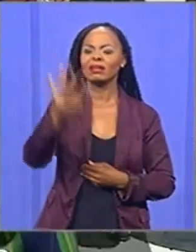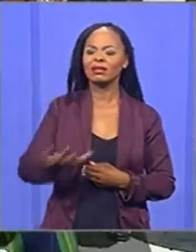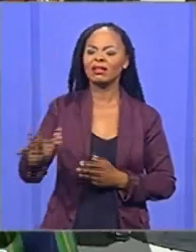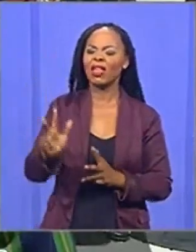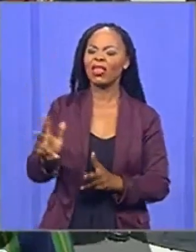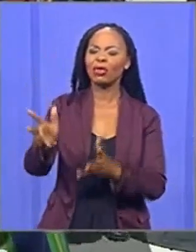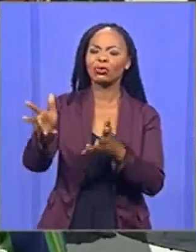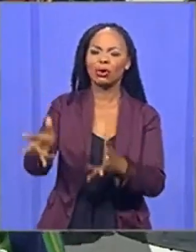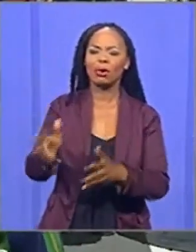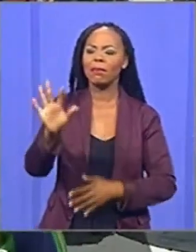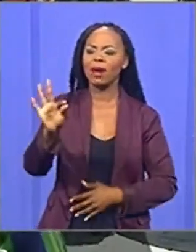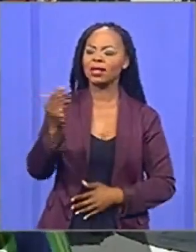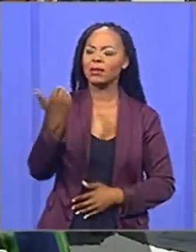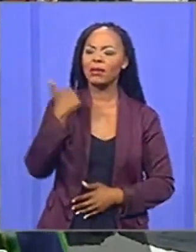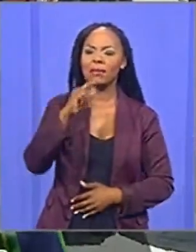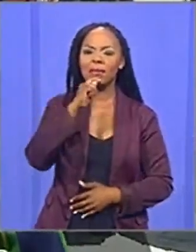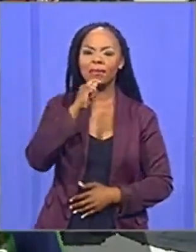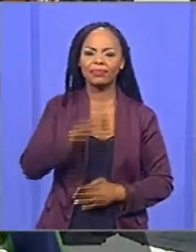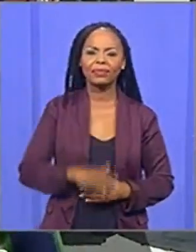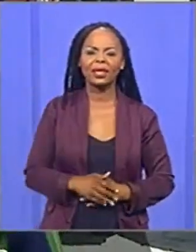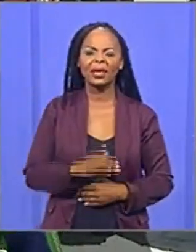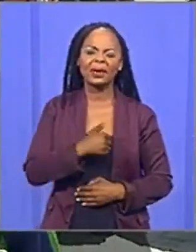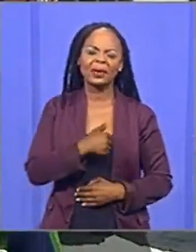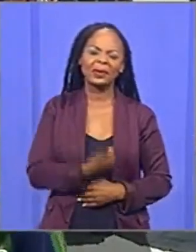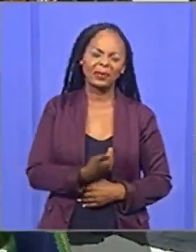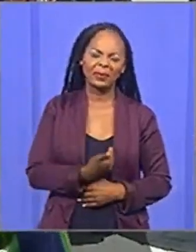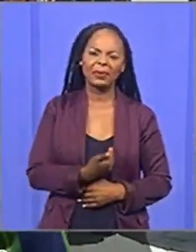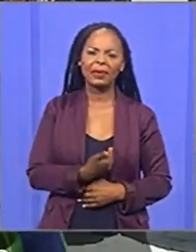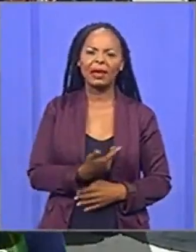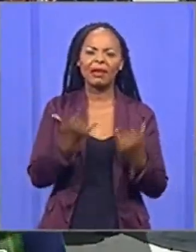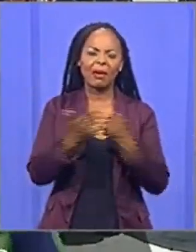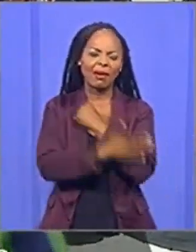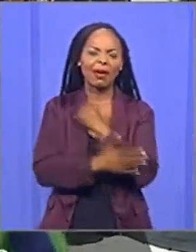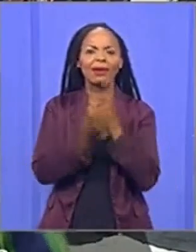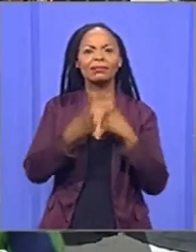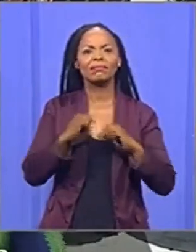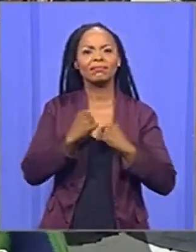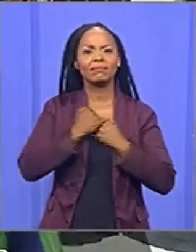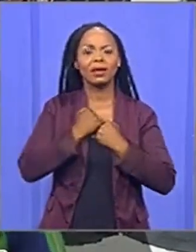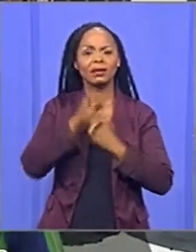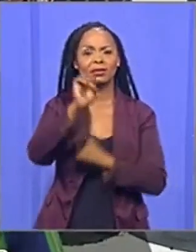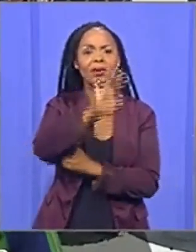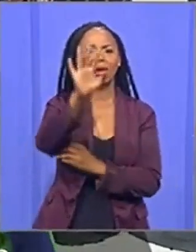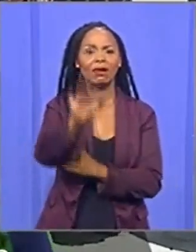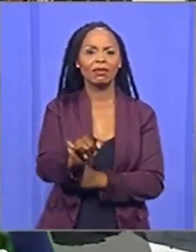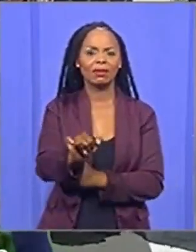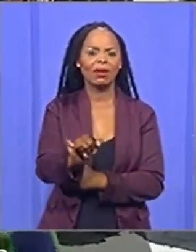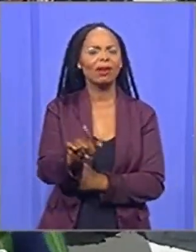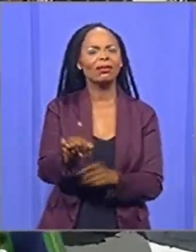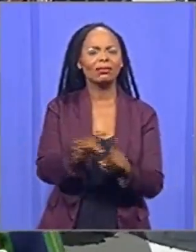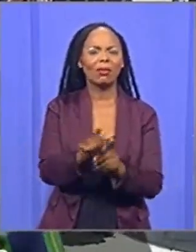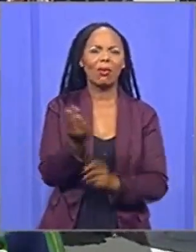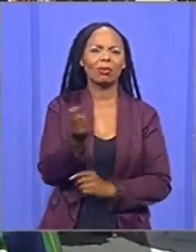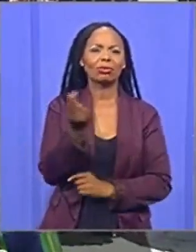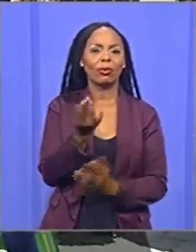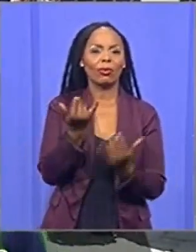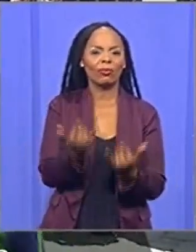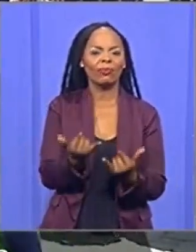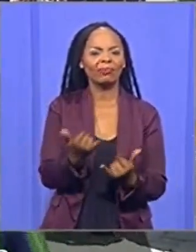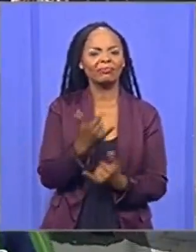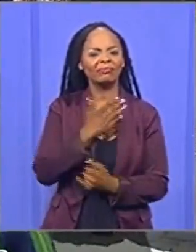E bohloko haholo go etsalang naheng ya rona ya South Africa ene ne ke kopa